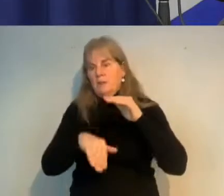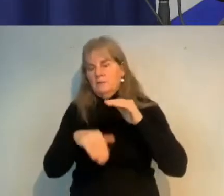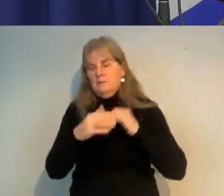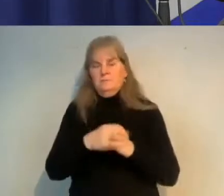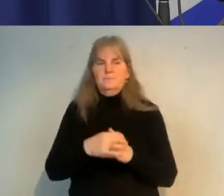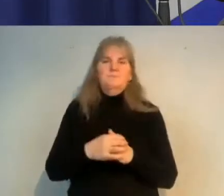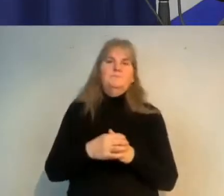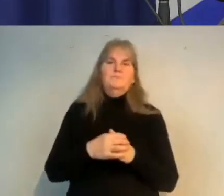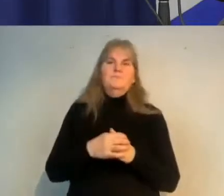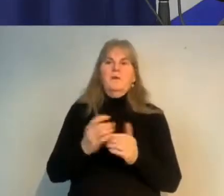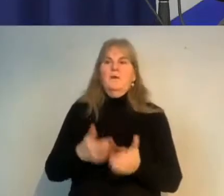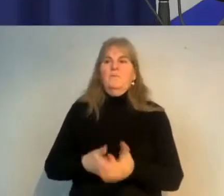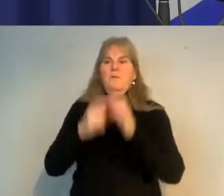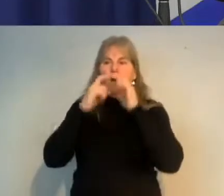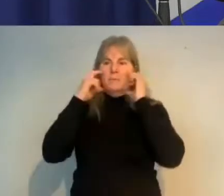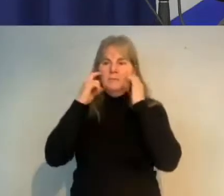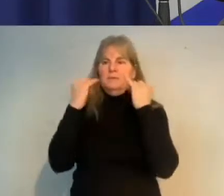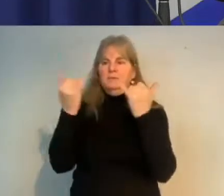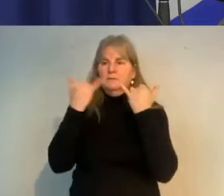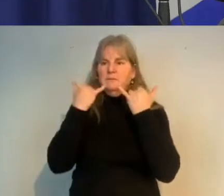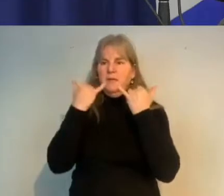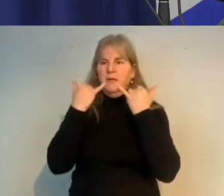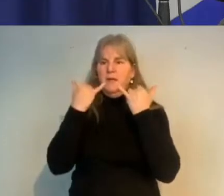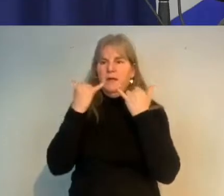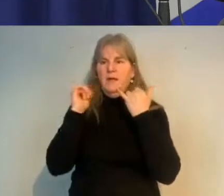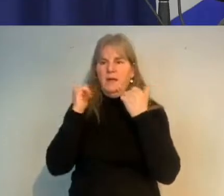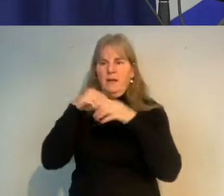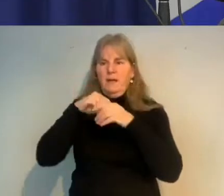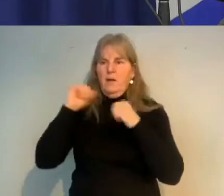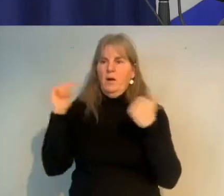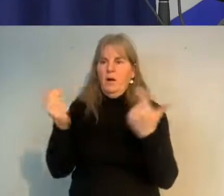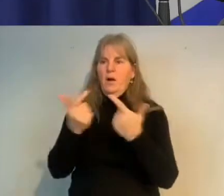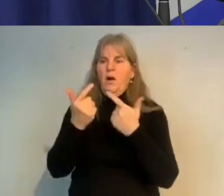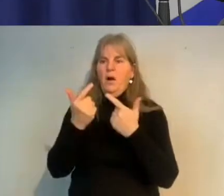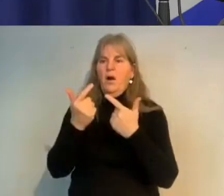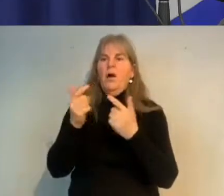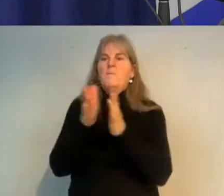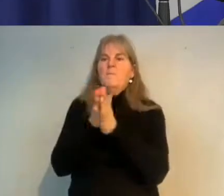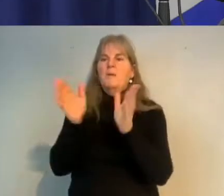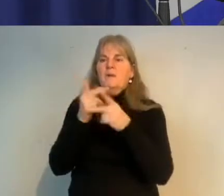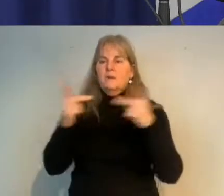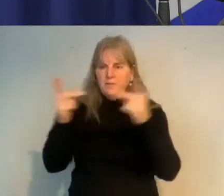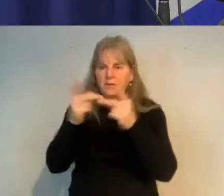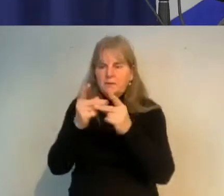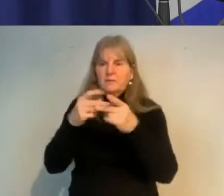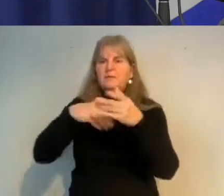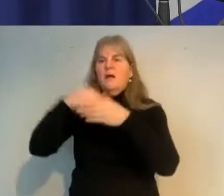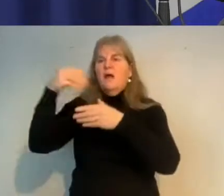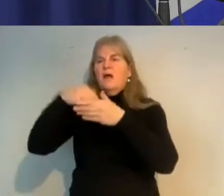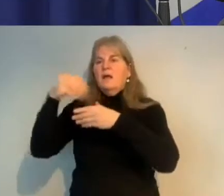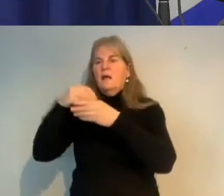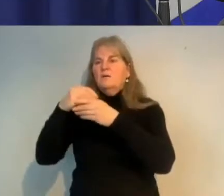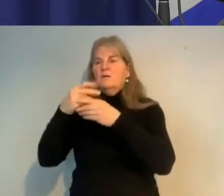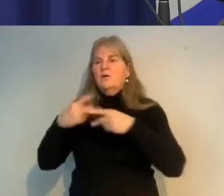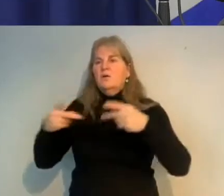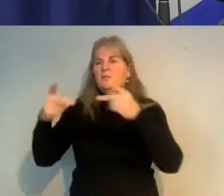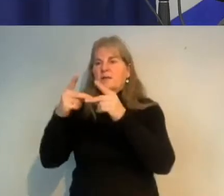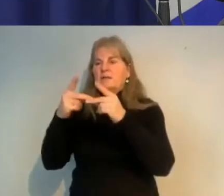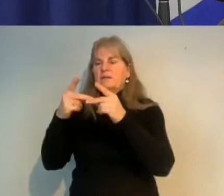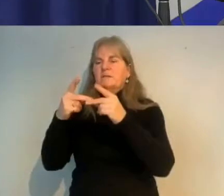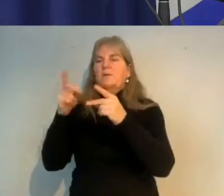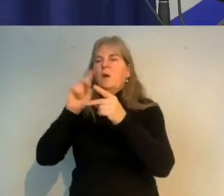Mandatory masking continues to be in effect in all indoor public settings and outdoor public settings where physical distancing cannot be